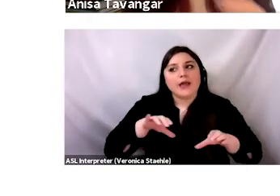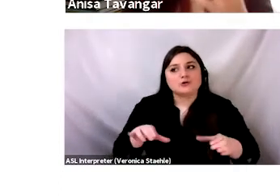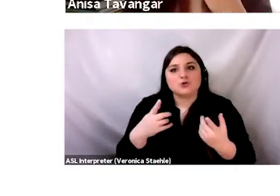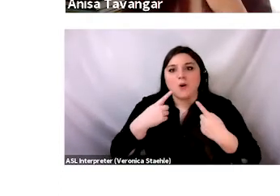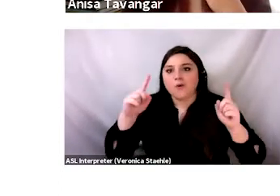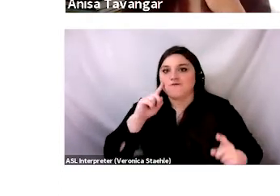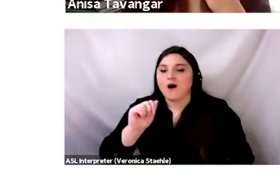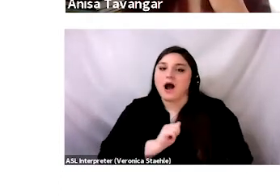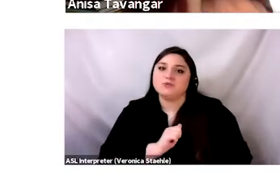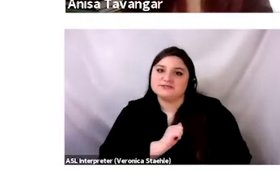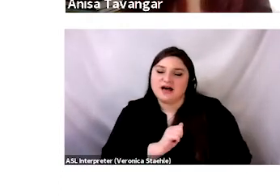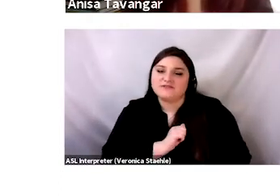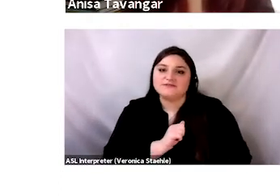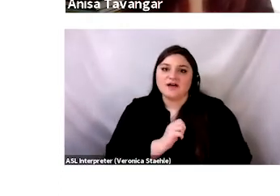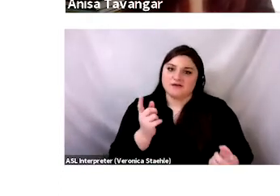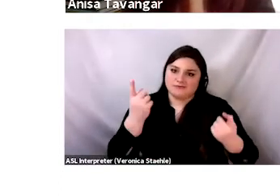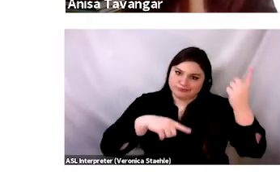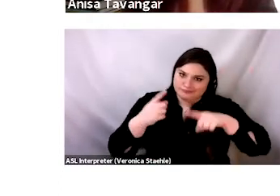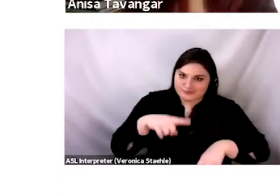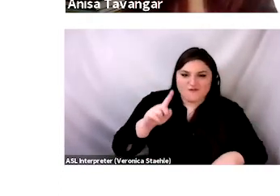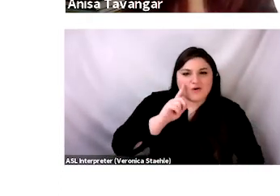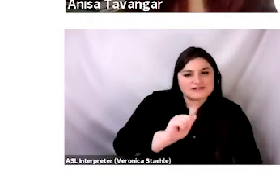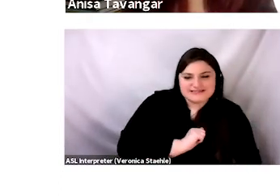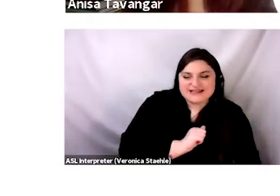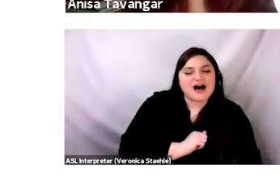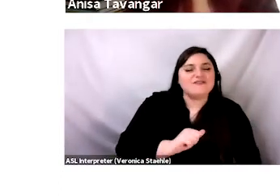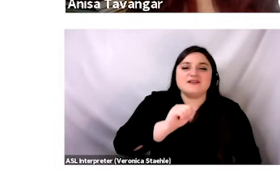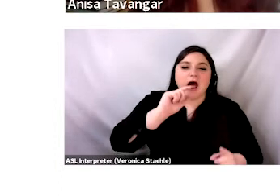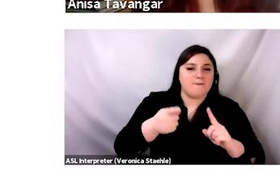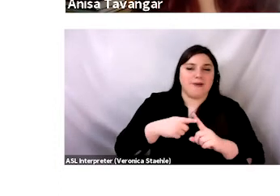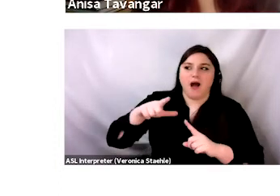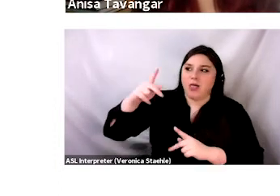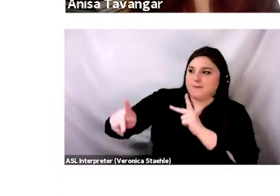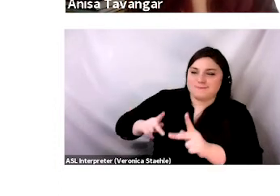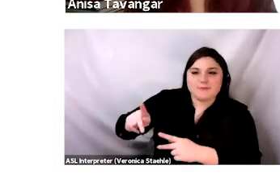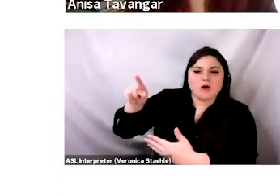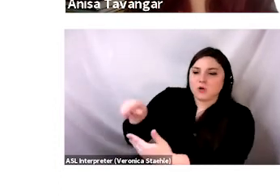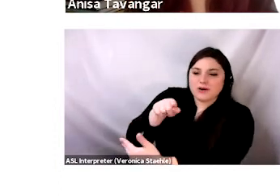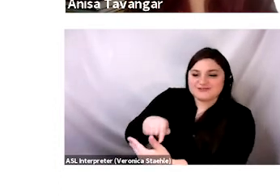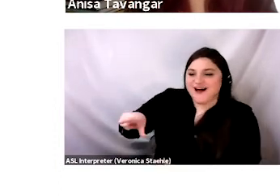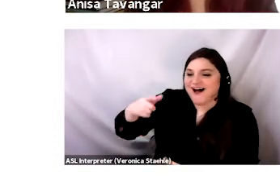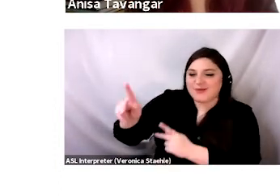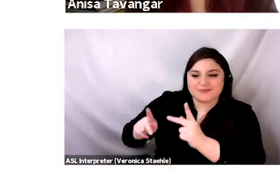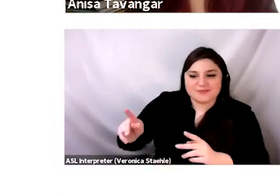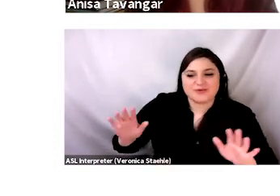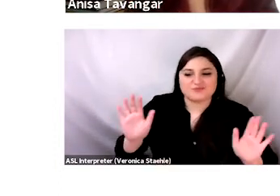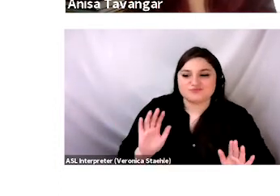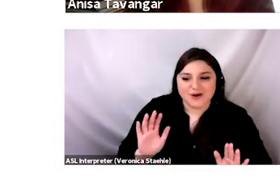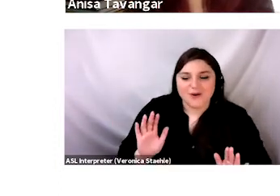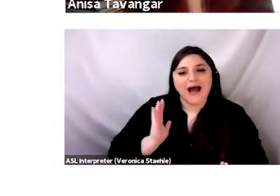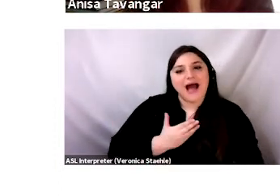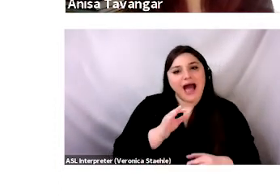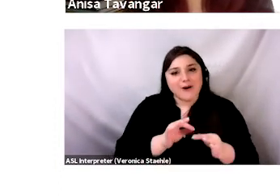pass judgment towards other people and the decisions that they make. Just like our spiritual processes are very individual, so